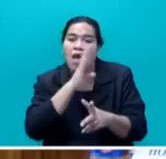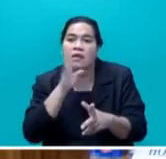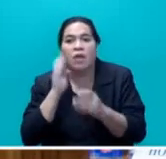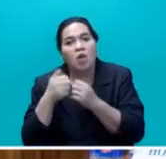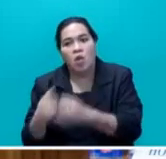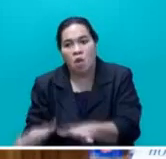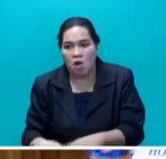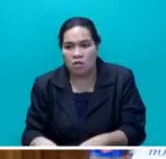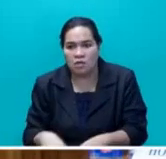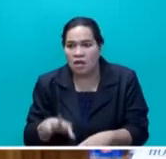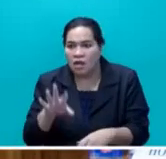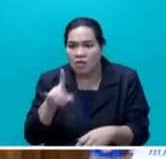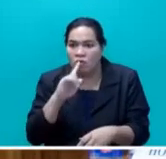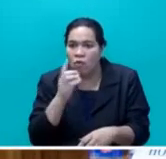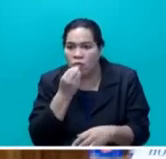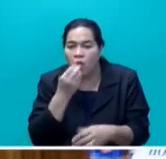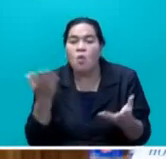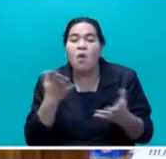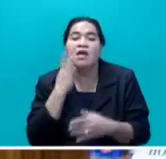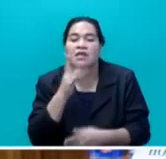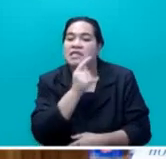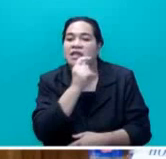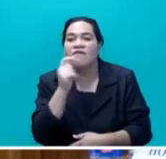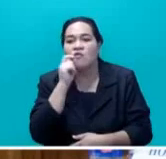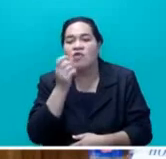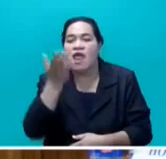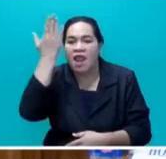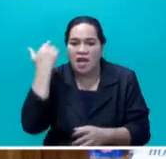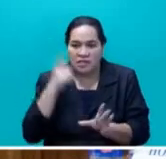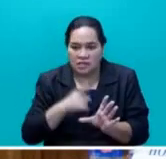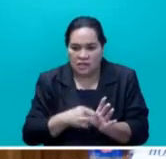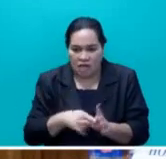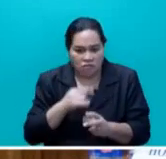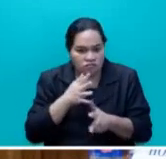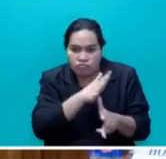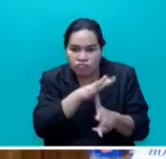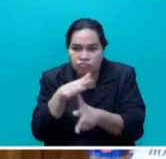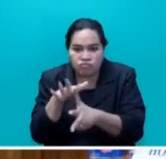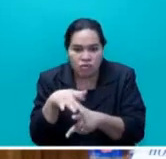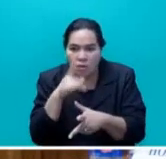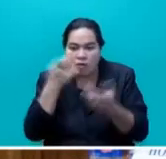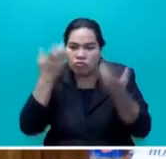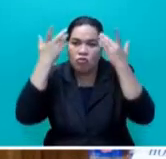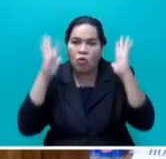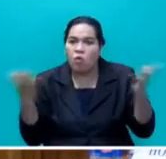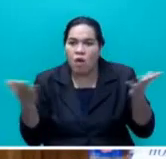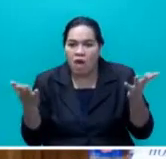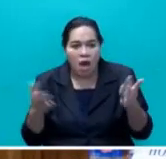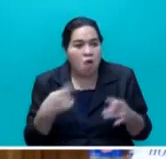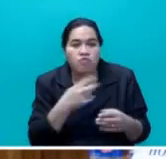money sitting lost somewhere in Taviuni since last year, a drone that no one has been held responsible or has been surcharged